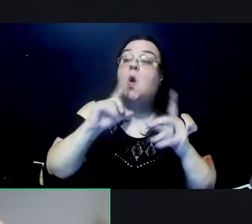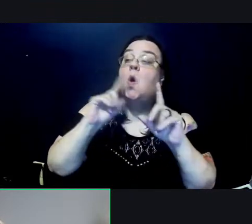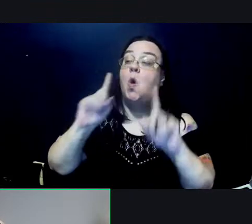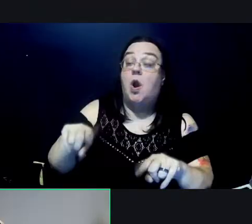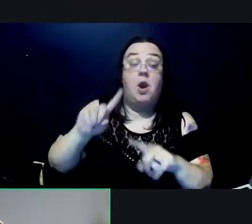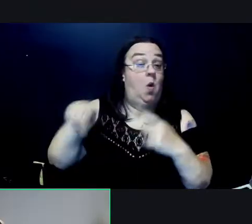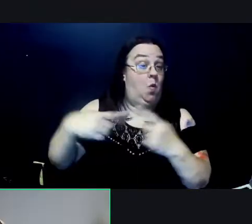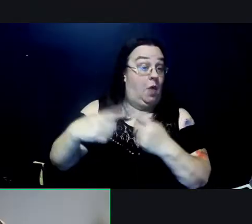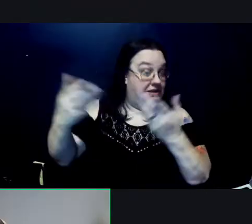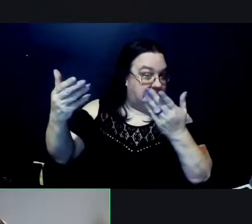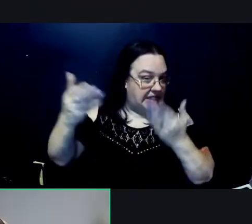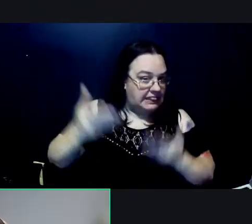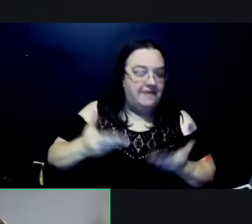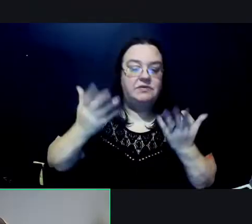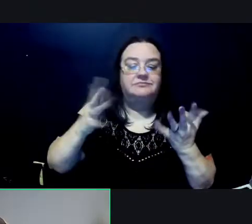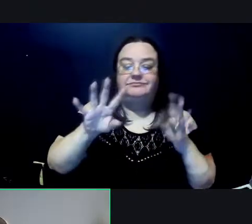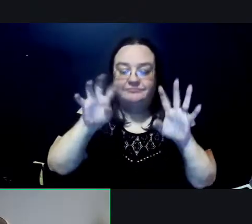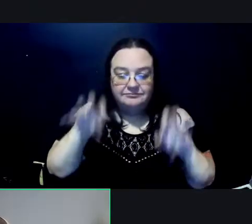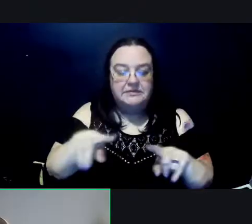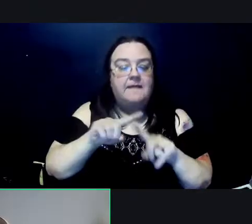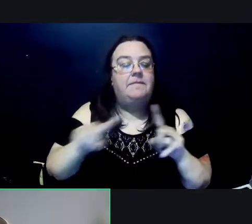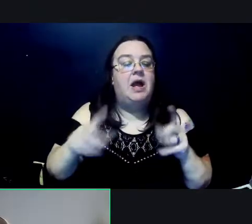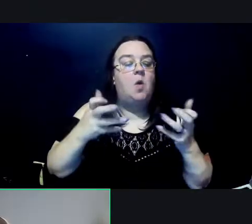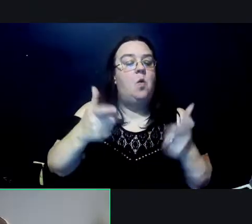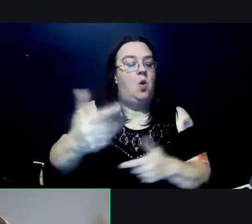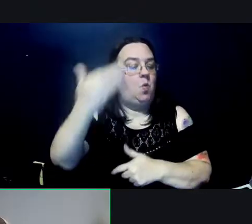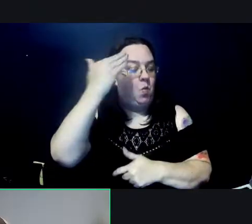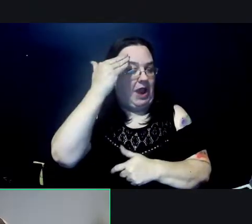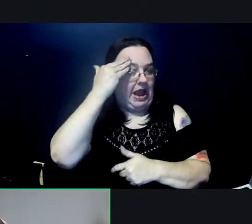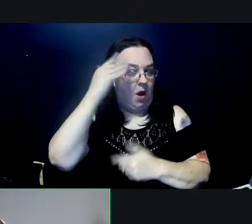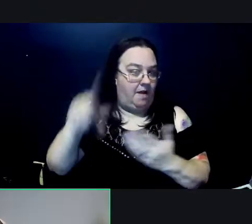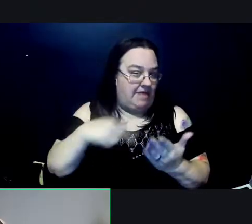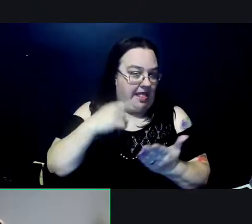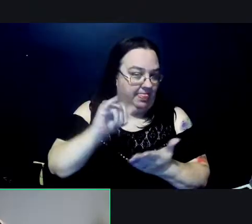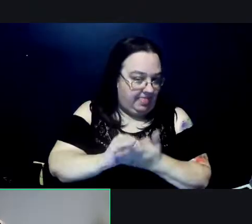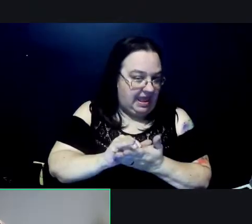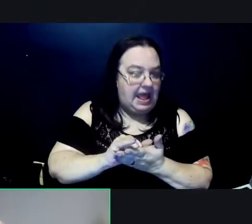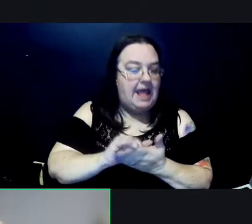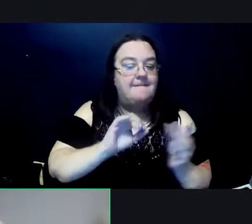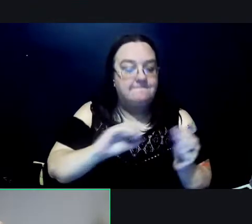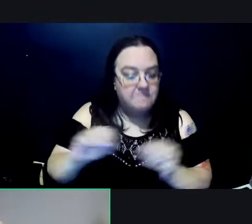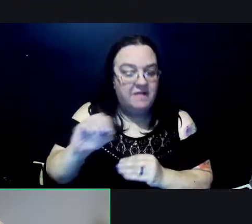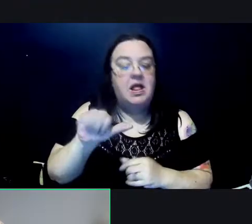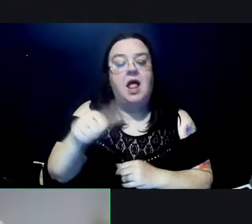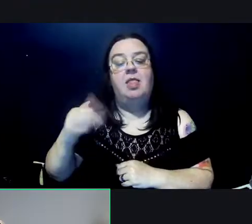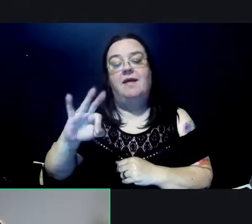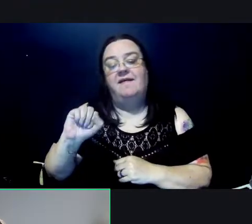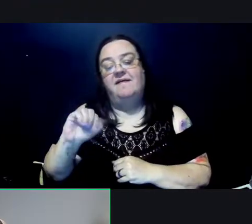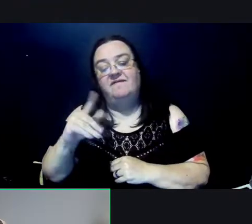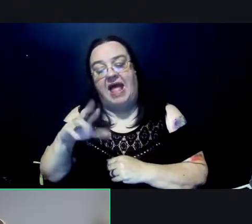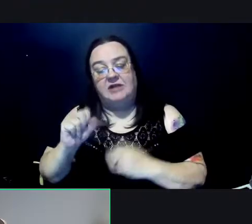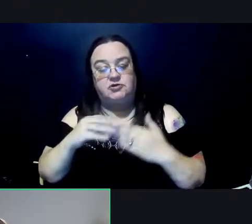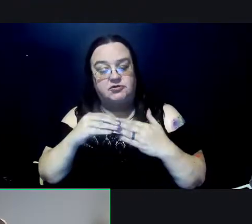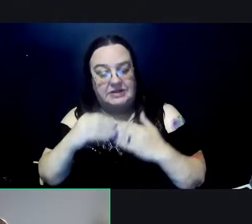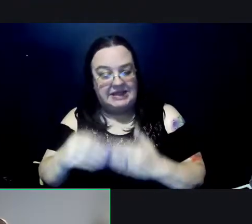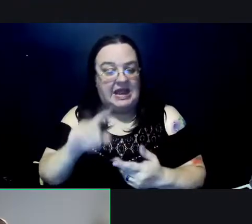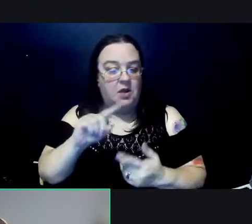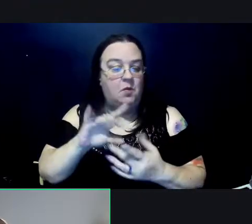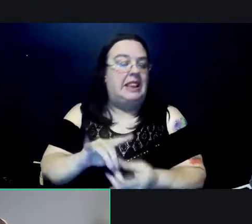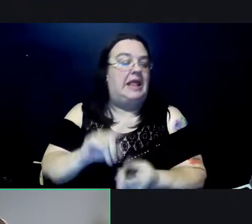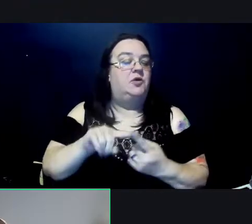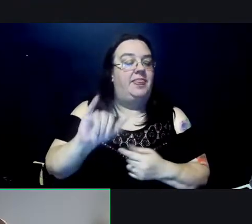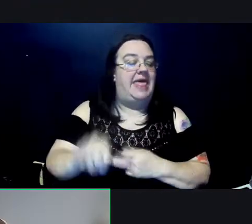is moving. So I wanted you to be aware of that movement. The other factors relating to the lighting are still in process